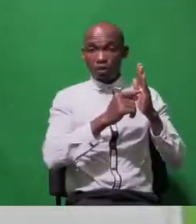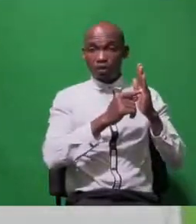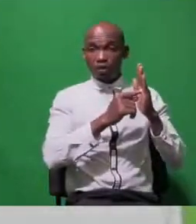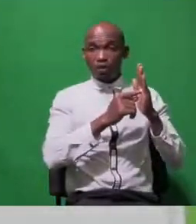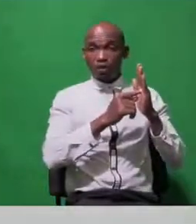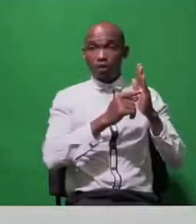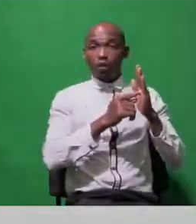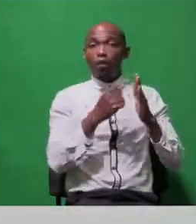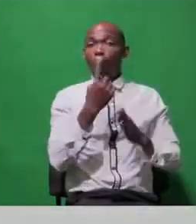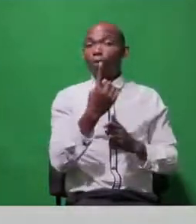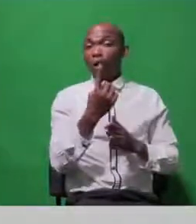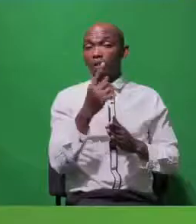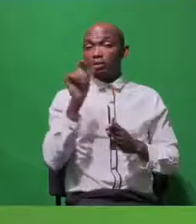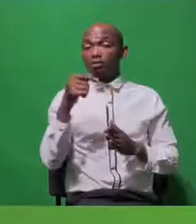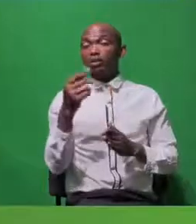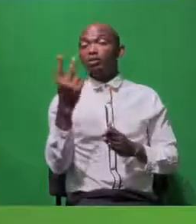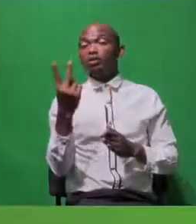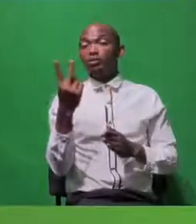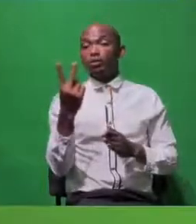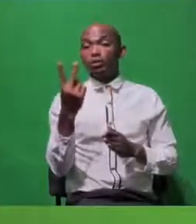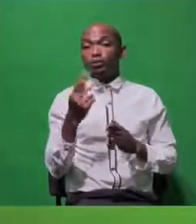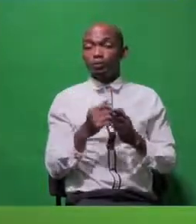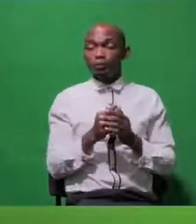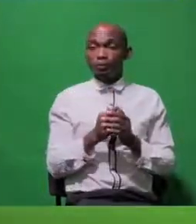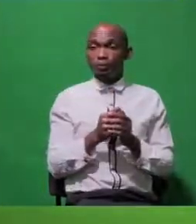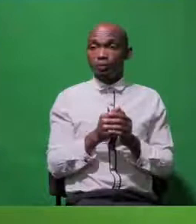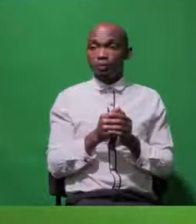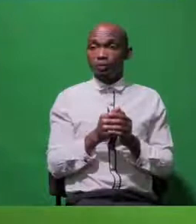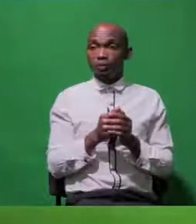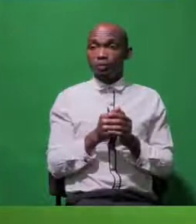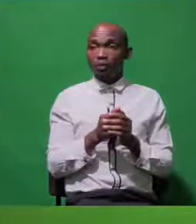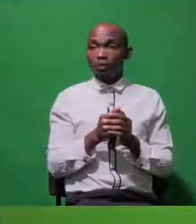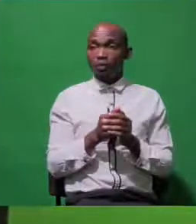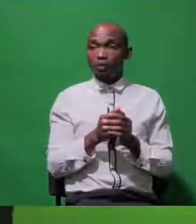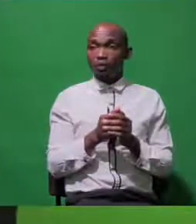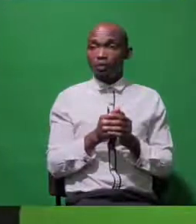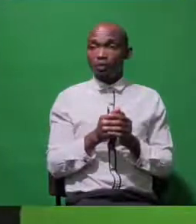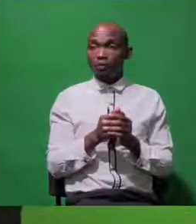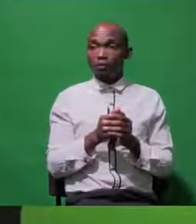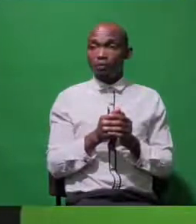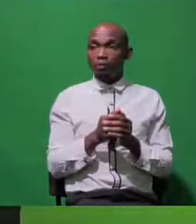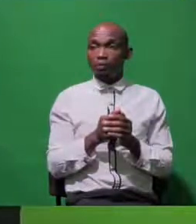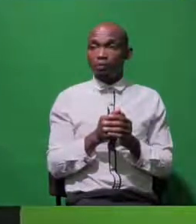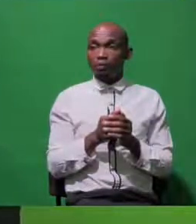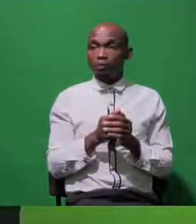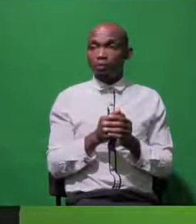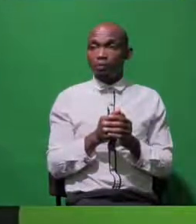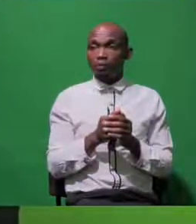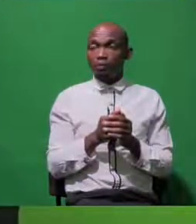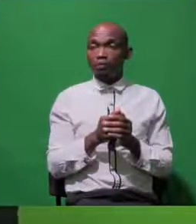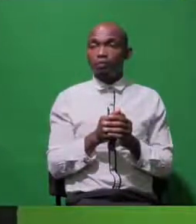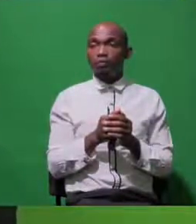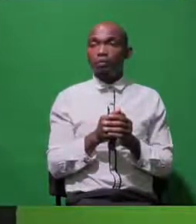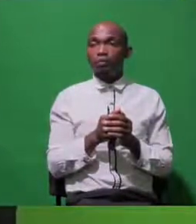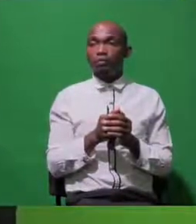point 1, 2. Point 1, 2. 1, 2 is this. We